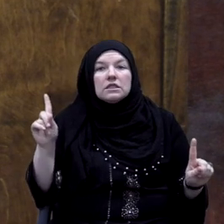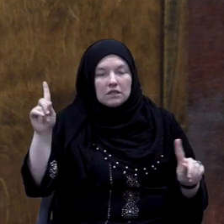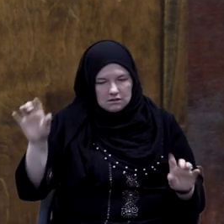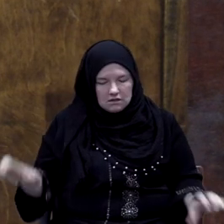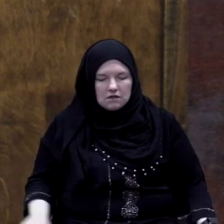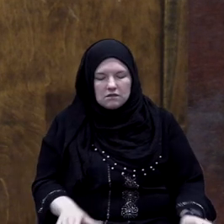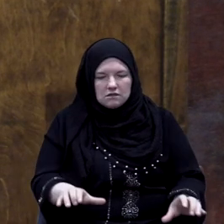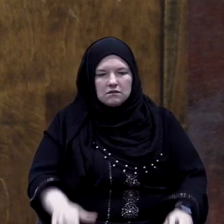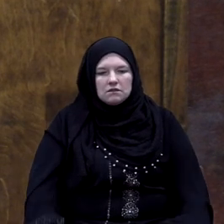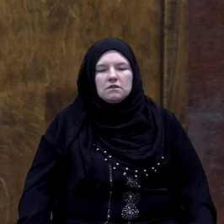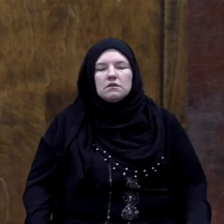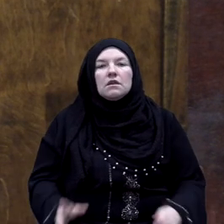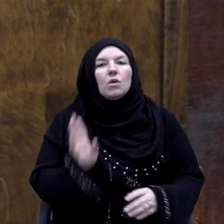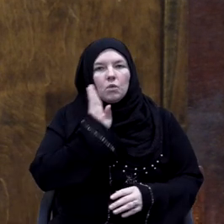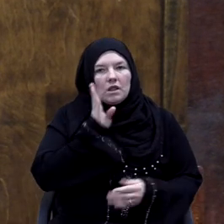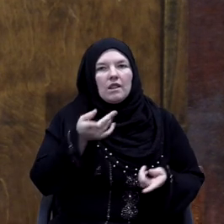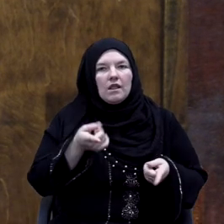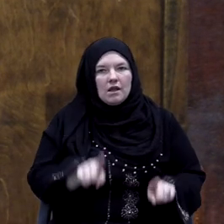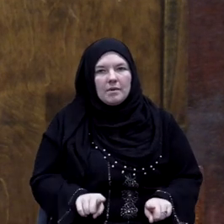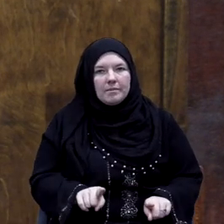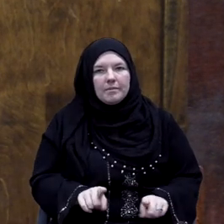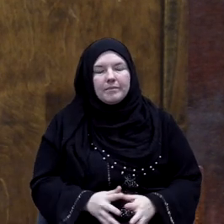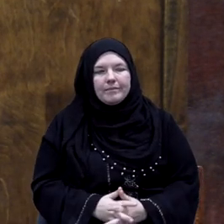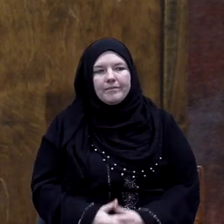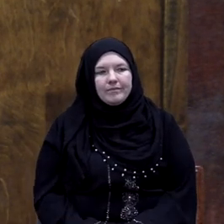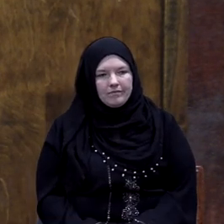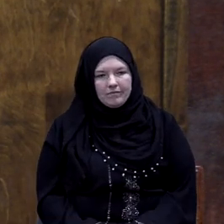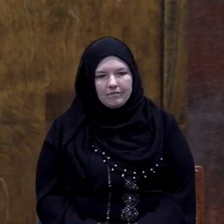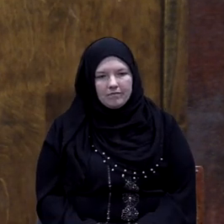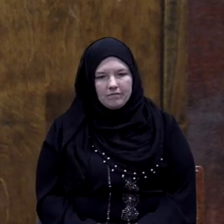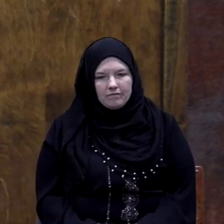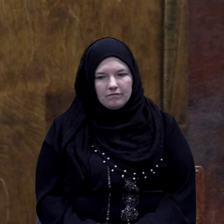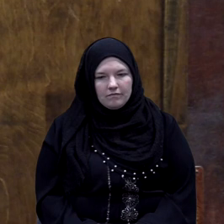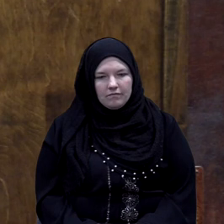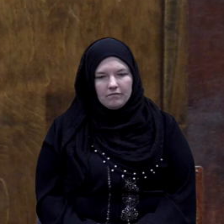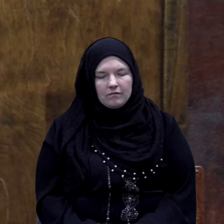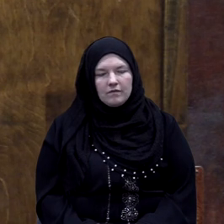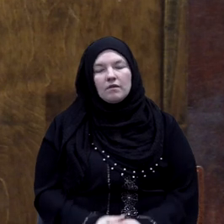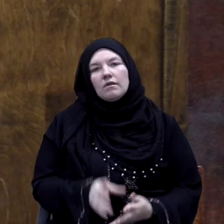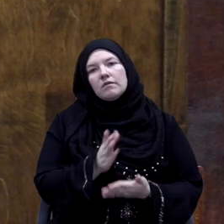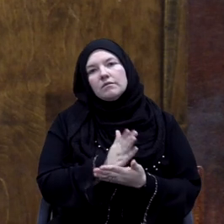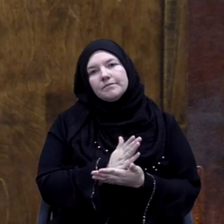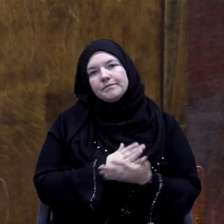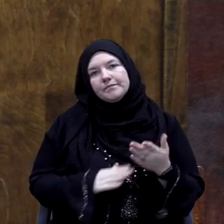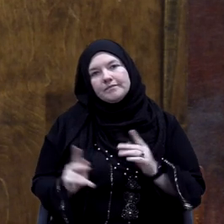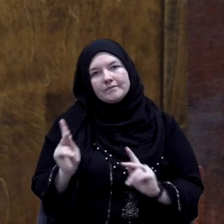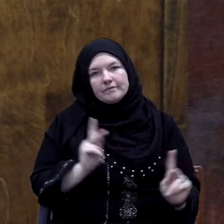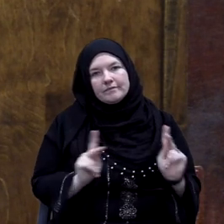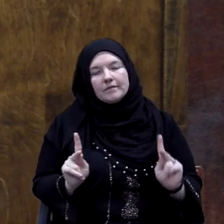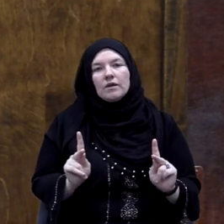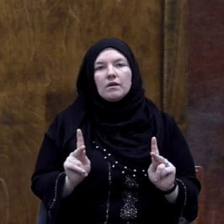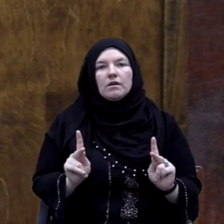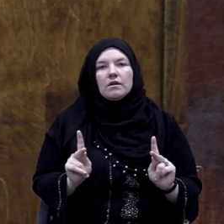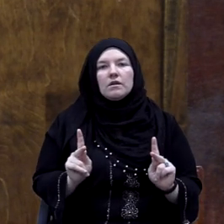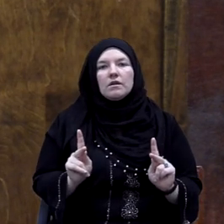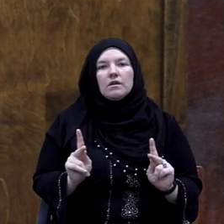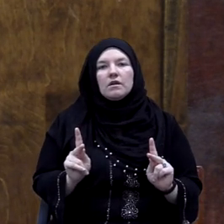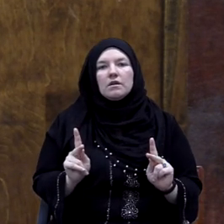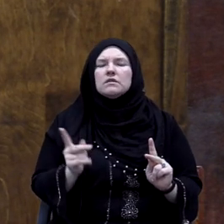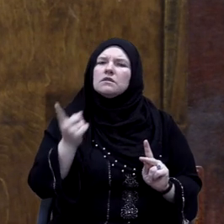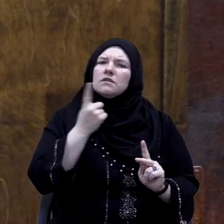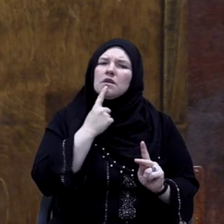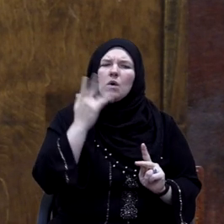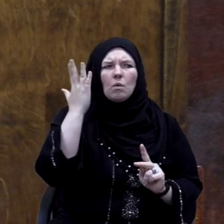does. And it will happen, it will come to pass. Some people use this to say, why do